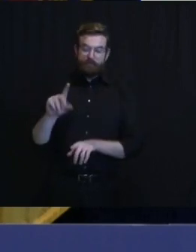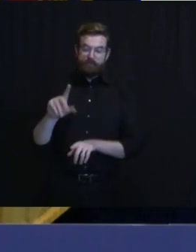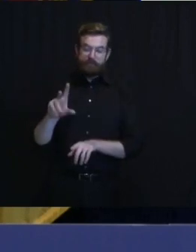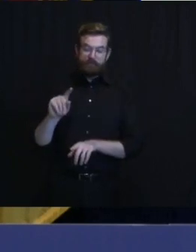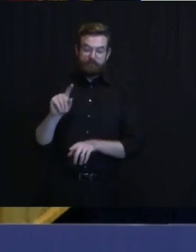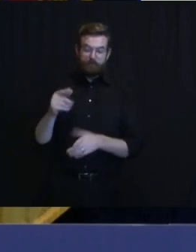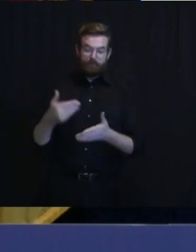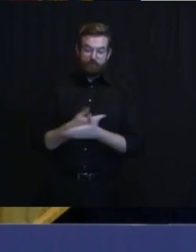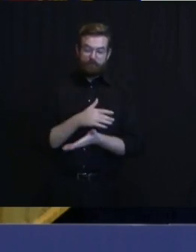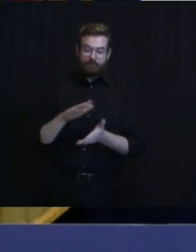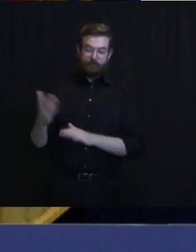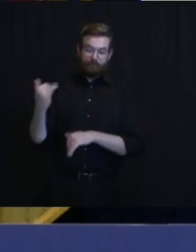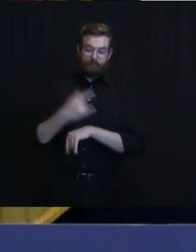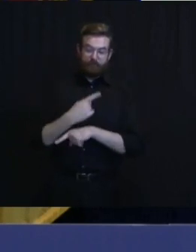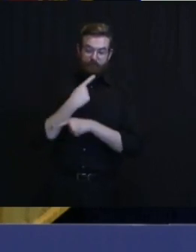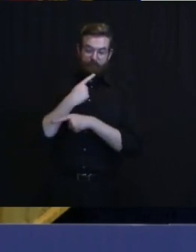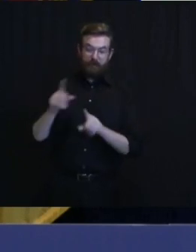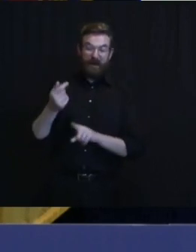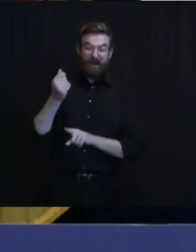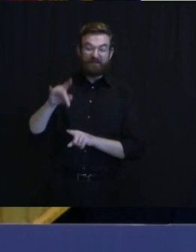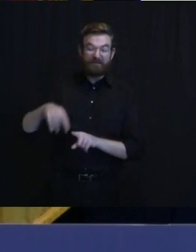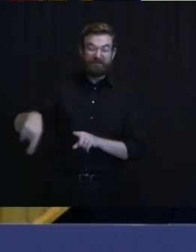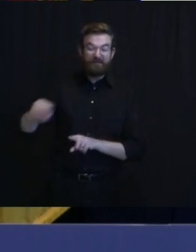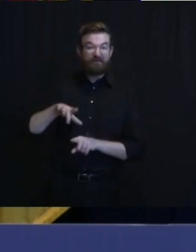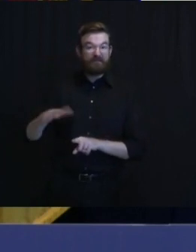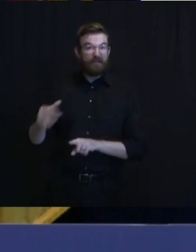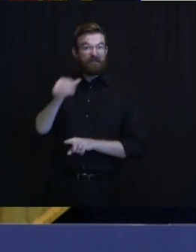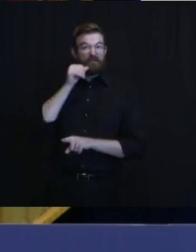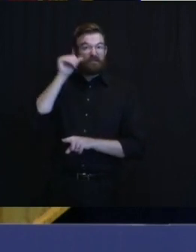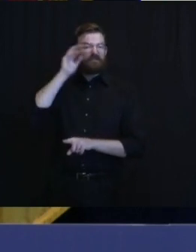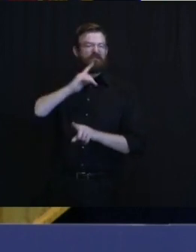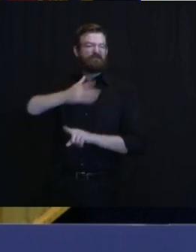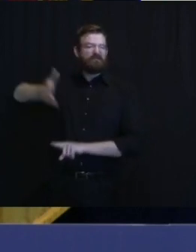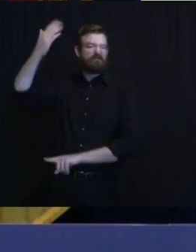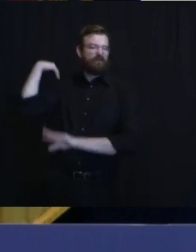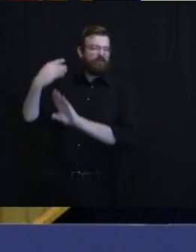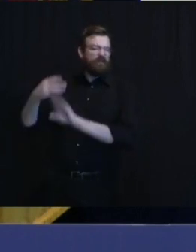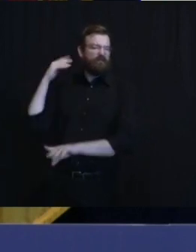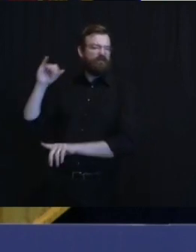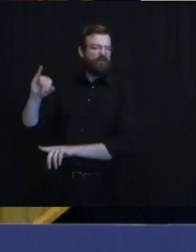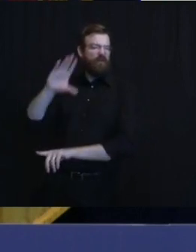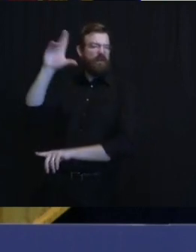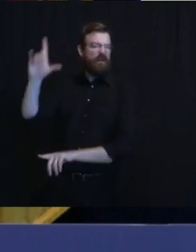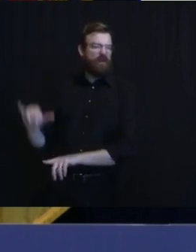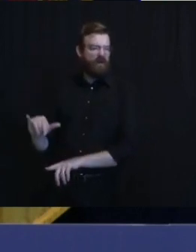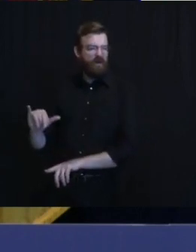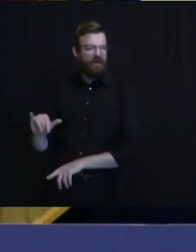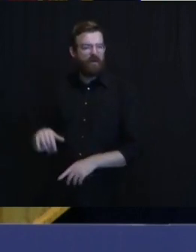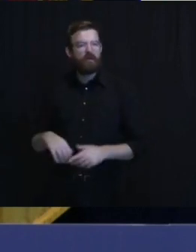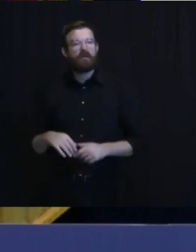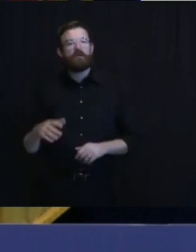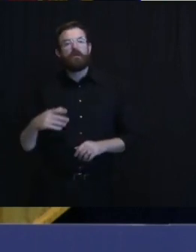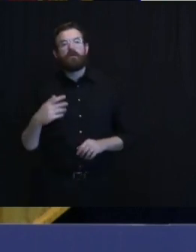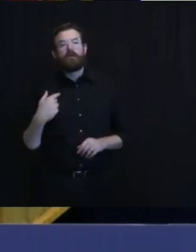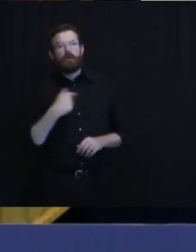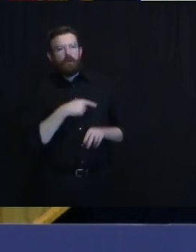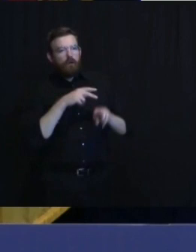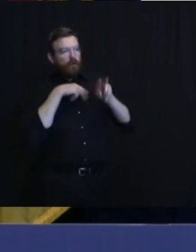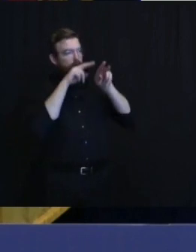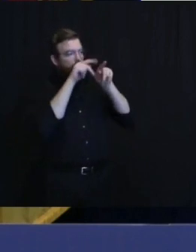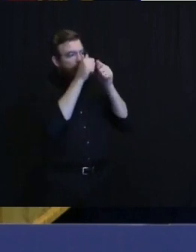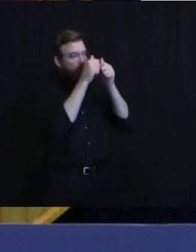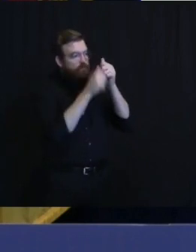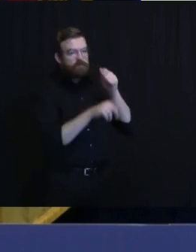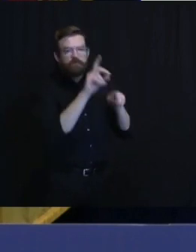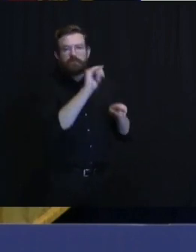1-day up or down movement. But just for folks, just to read off, this is now the